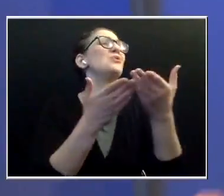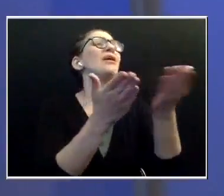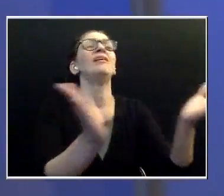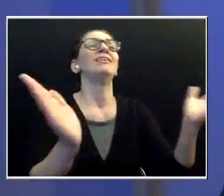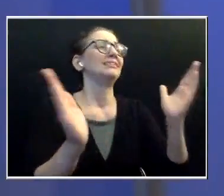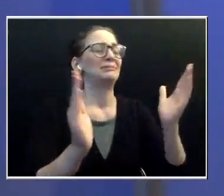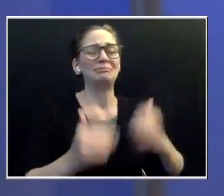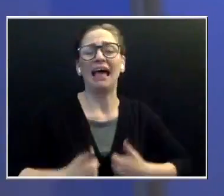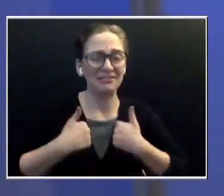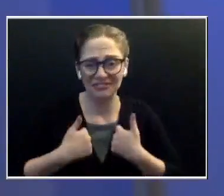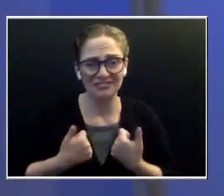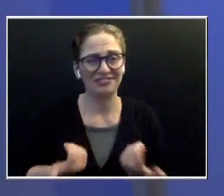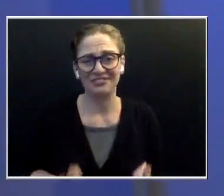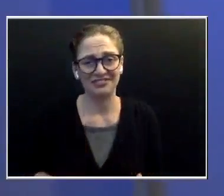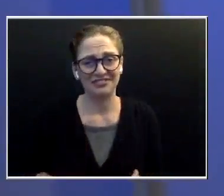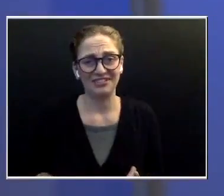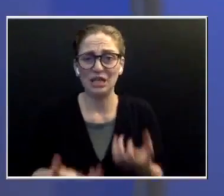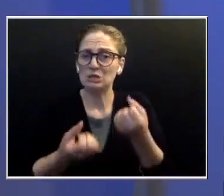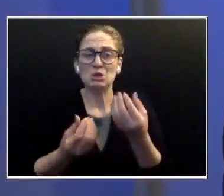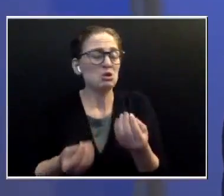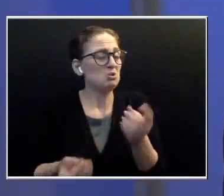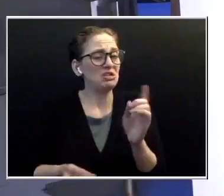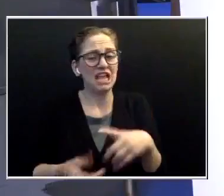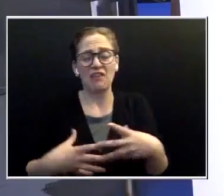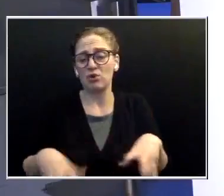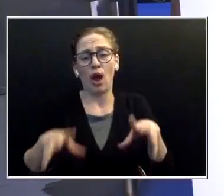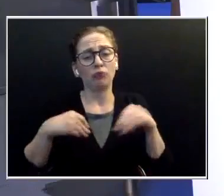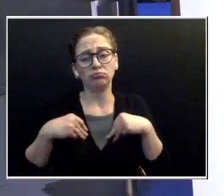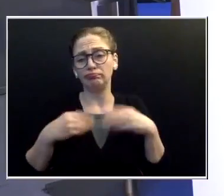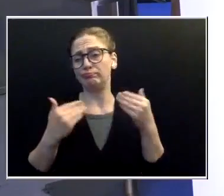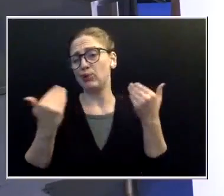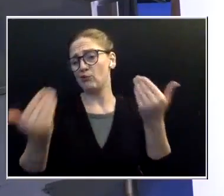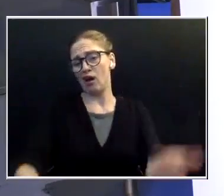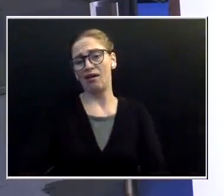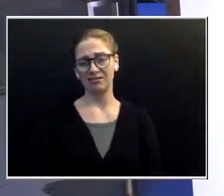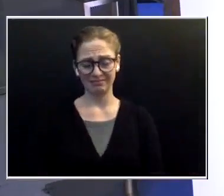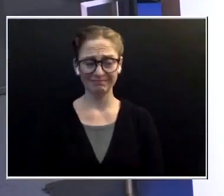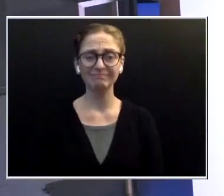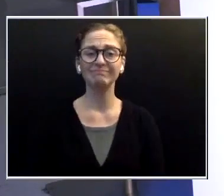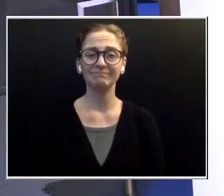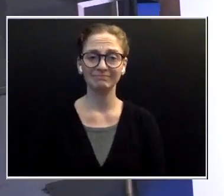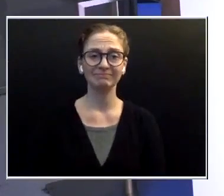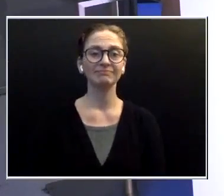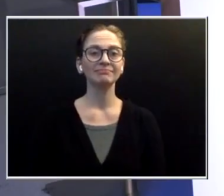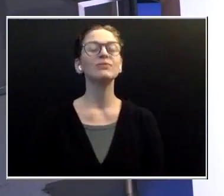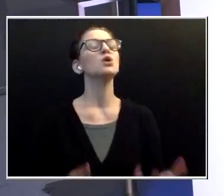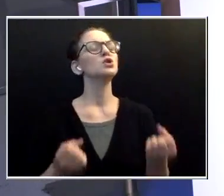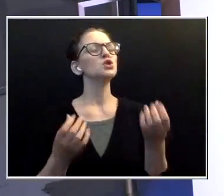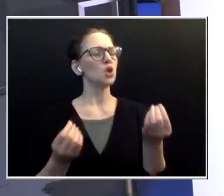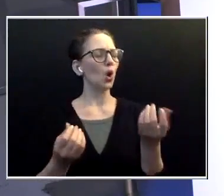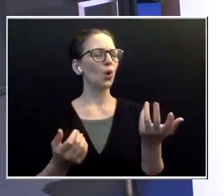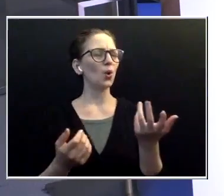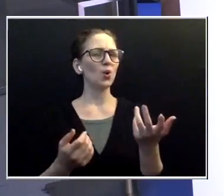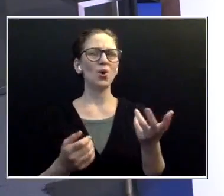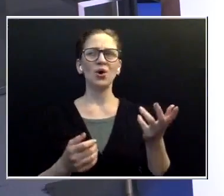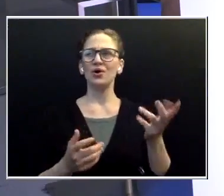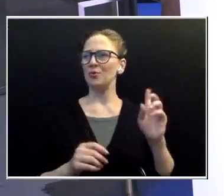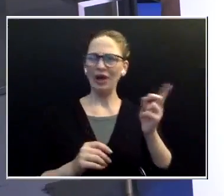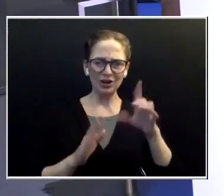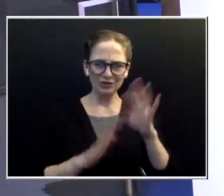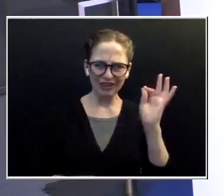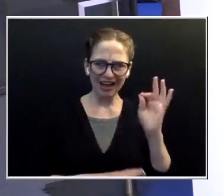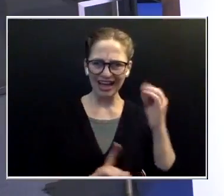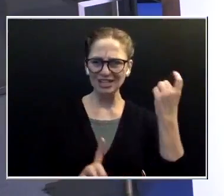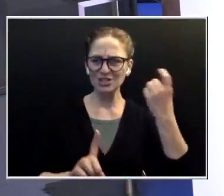just rectify that and you move on. So you're on the receiving end of this, but we need donors. So where do these donors come from? How do they even know that this